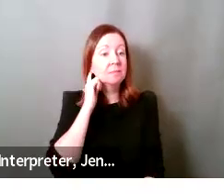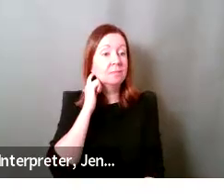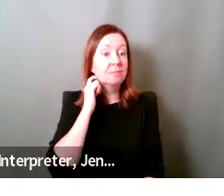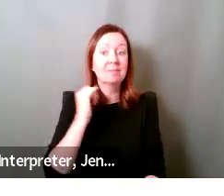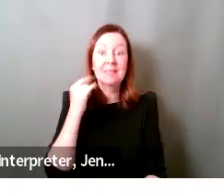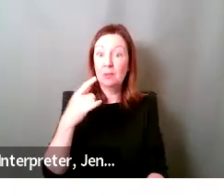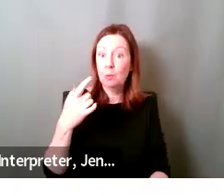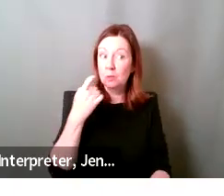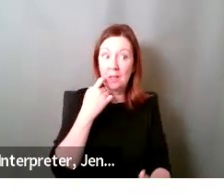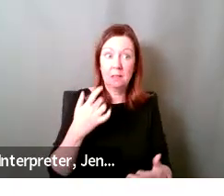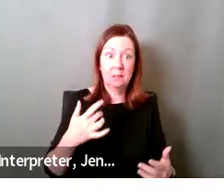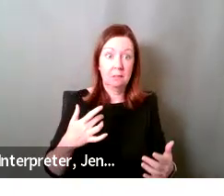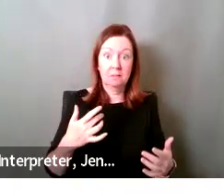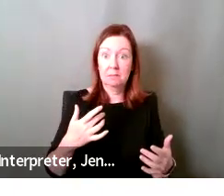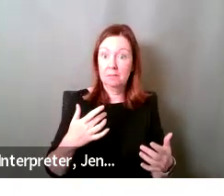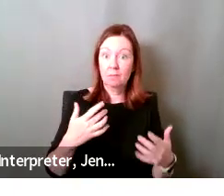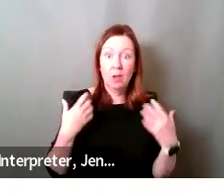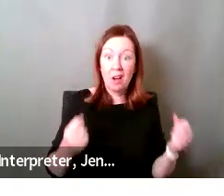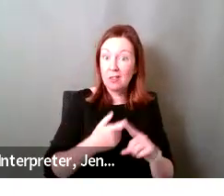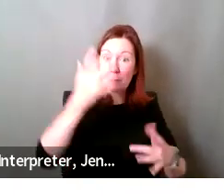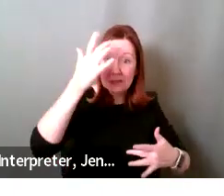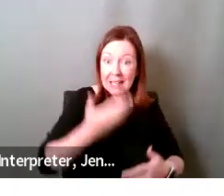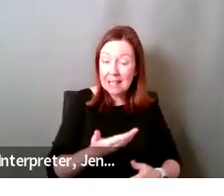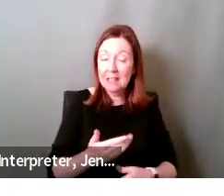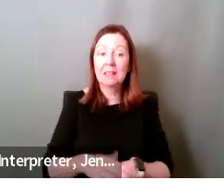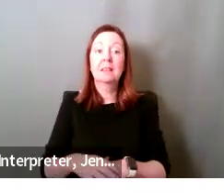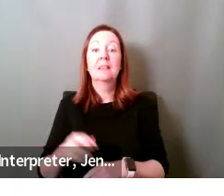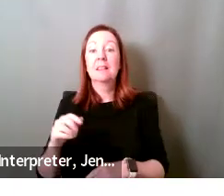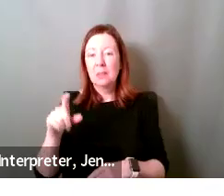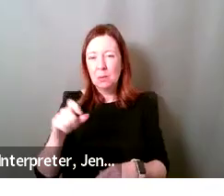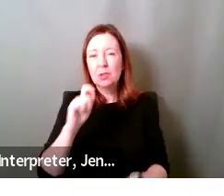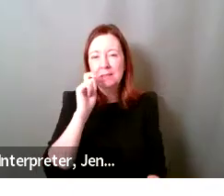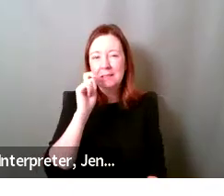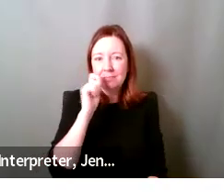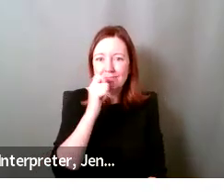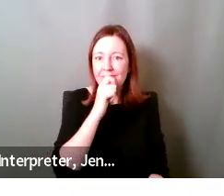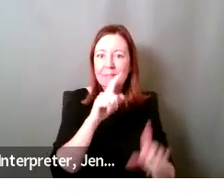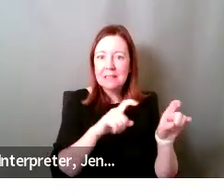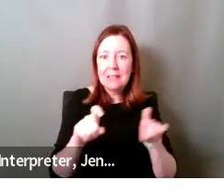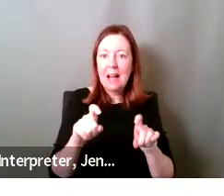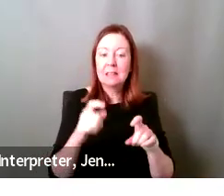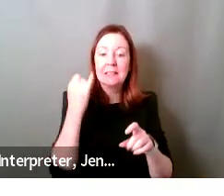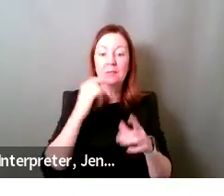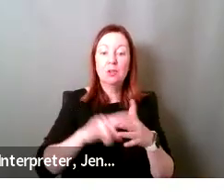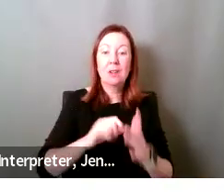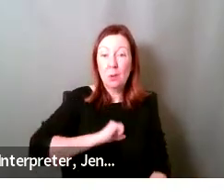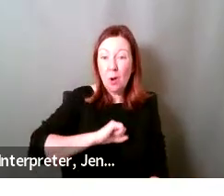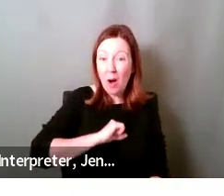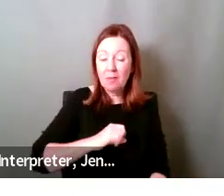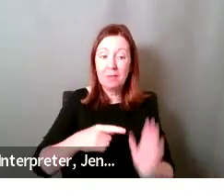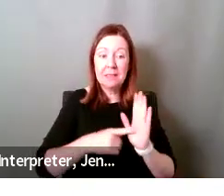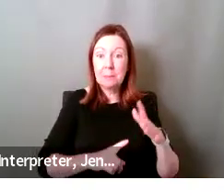you've just recovered from being sick, or you should take a test. Also, if you're starting to cough, you have some of those